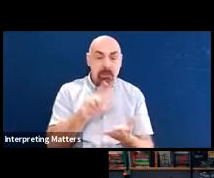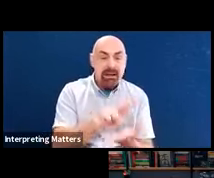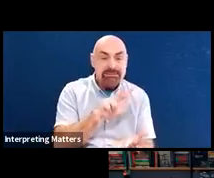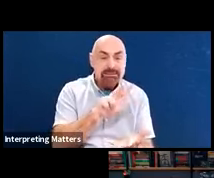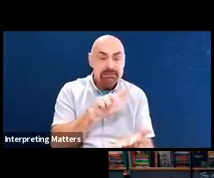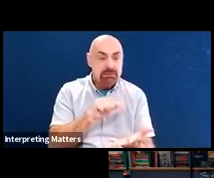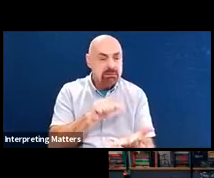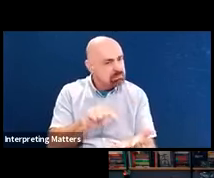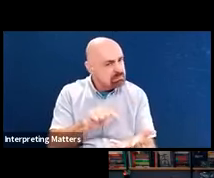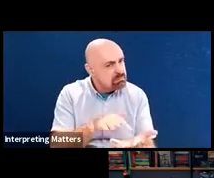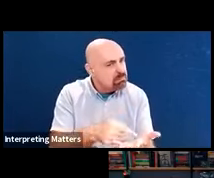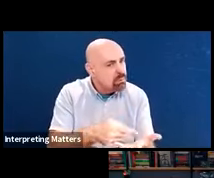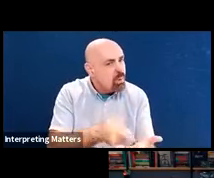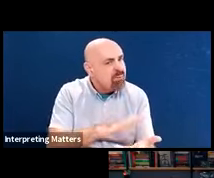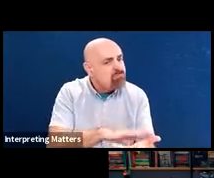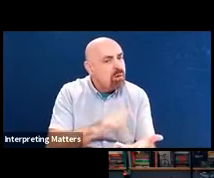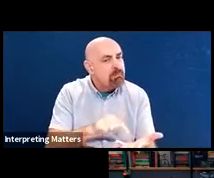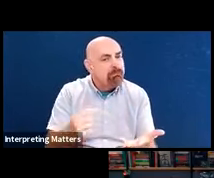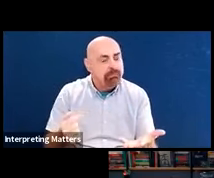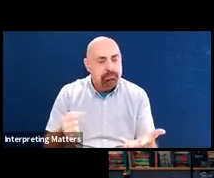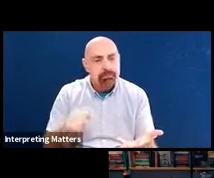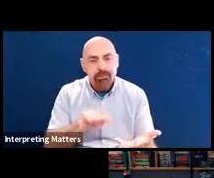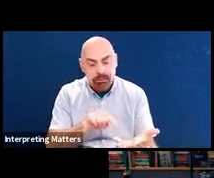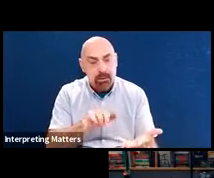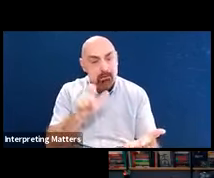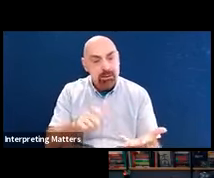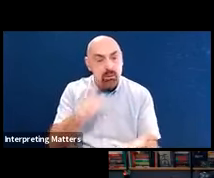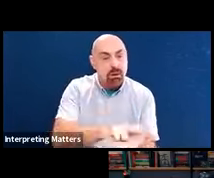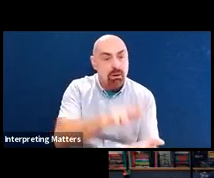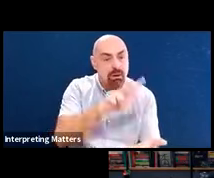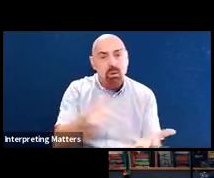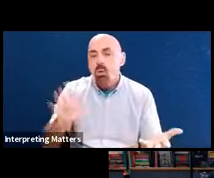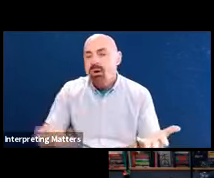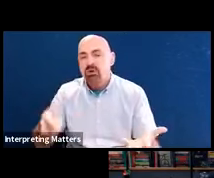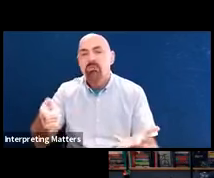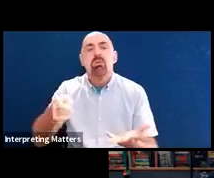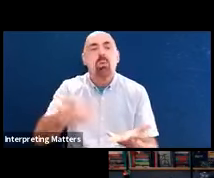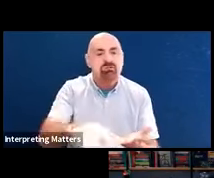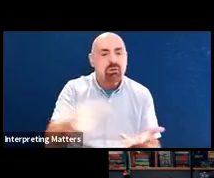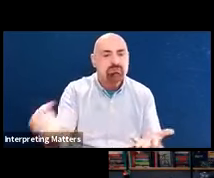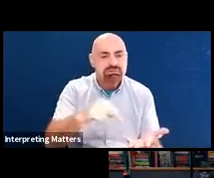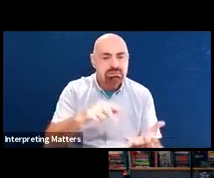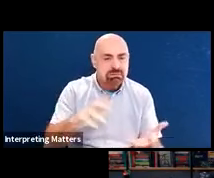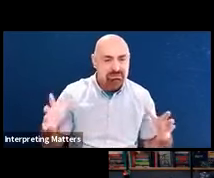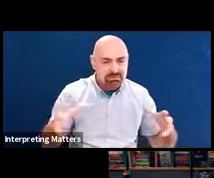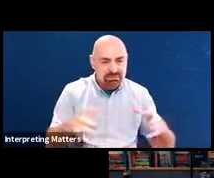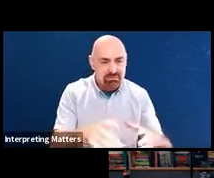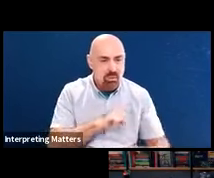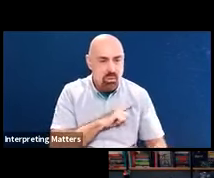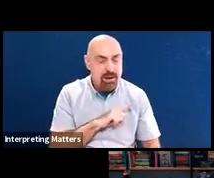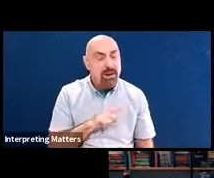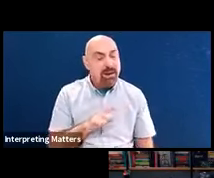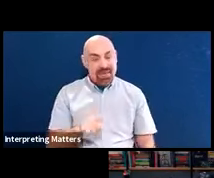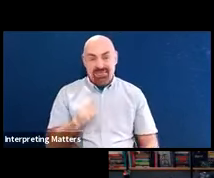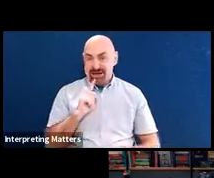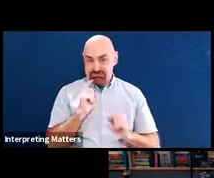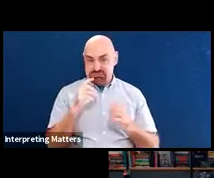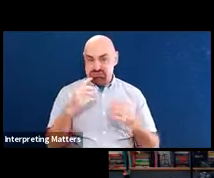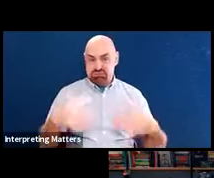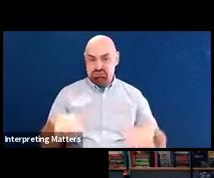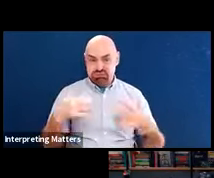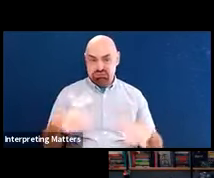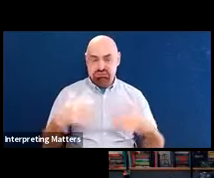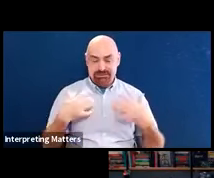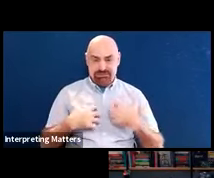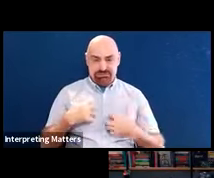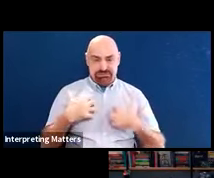trace their geography. And what we see when we do that is a pretty amazing picture in the sense that